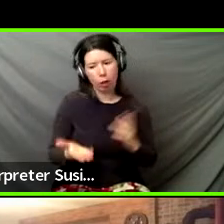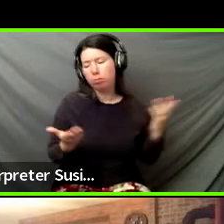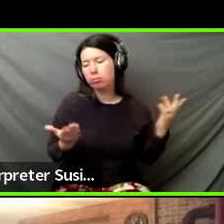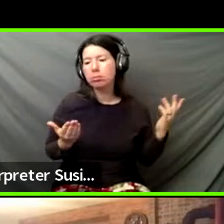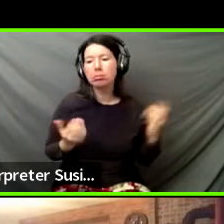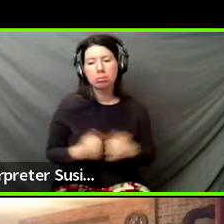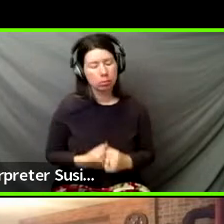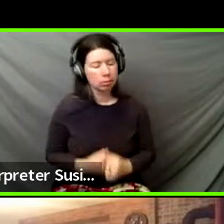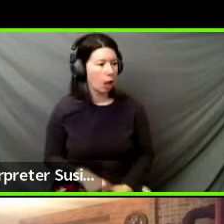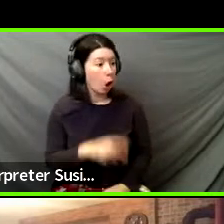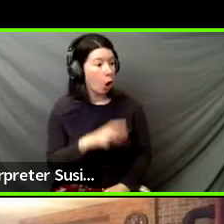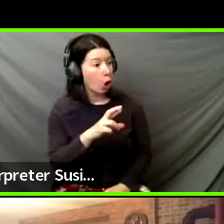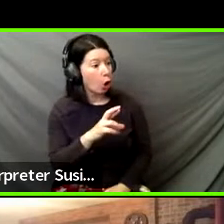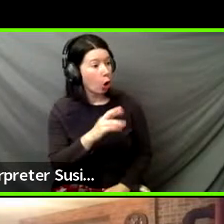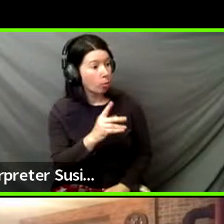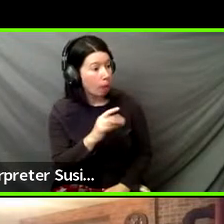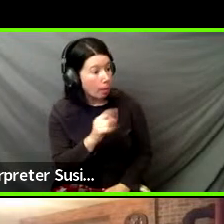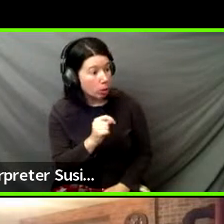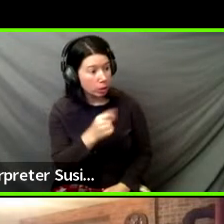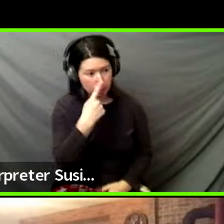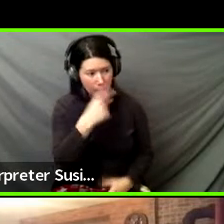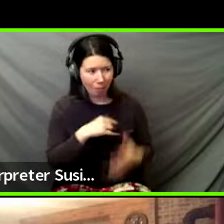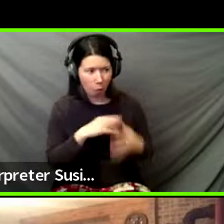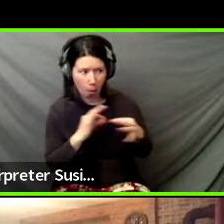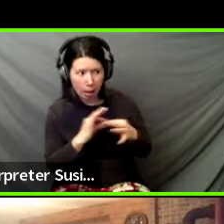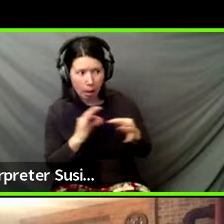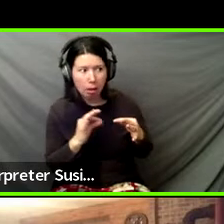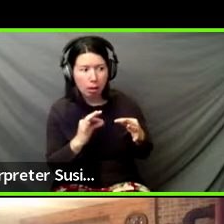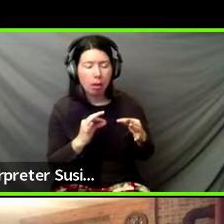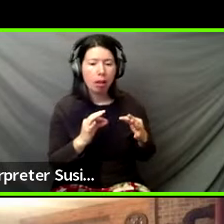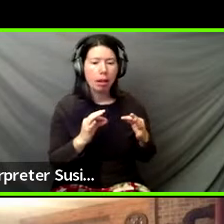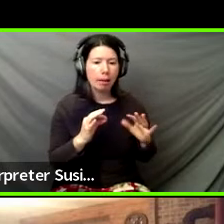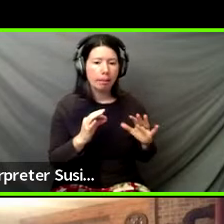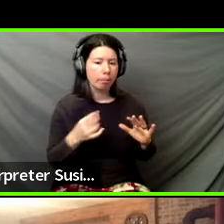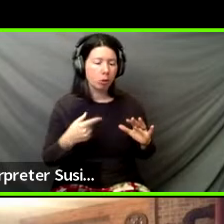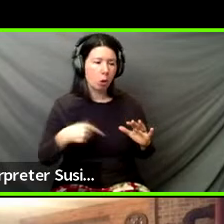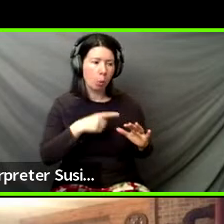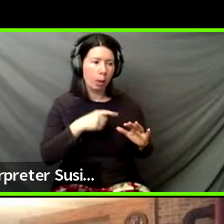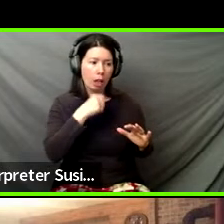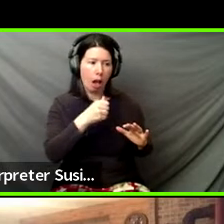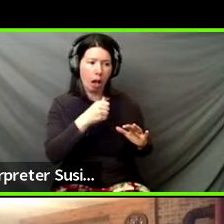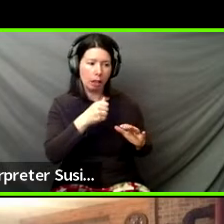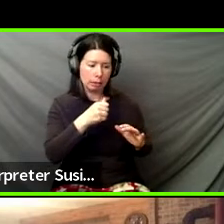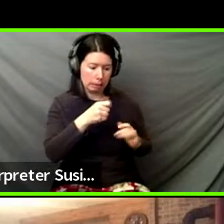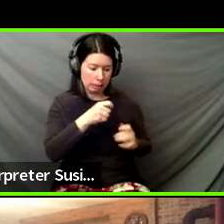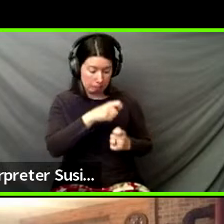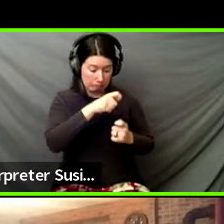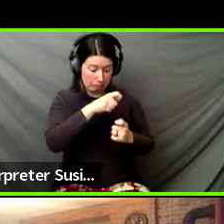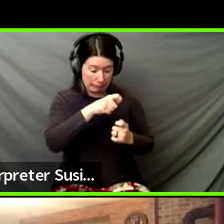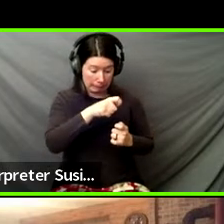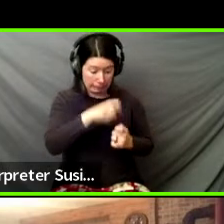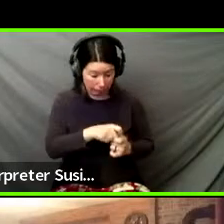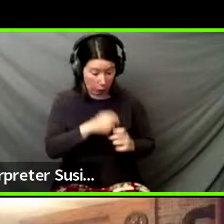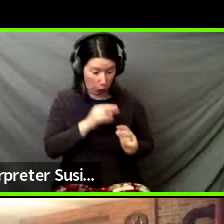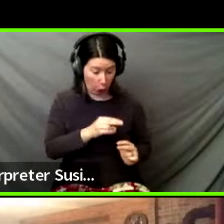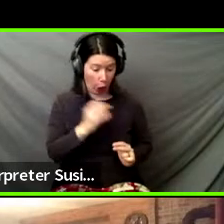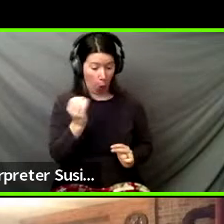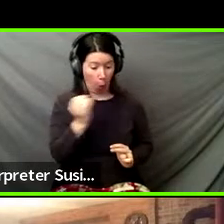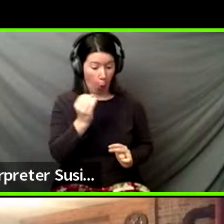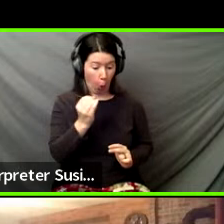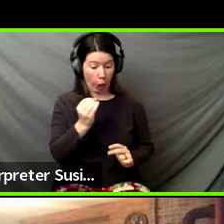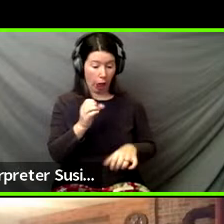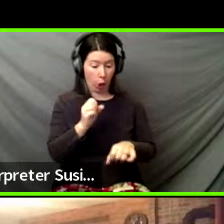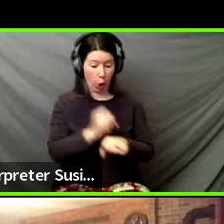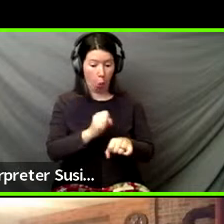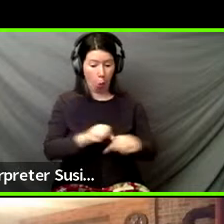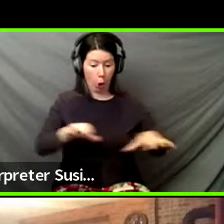Robert, if I can just comment, we were not specifically looking at the Oregon workforce. We're looking